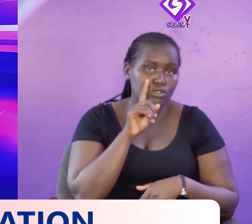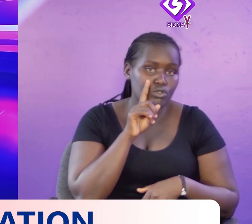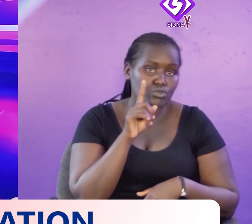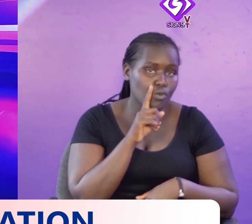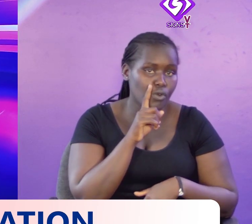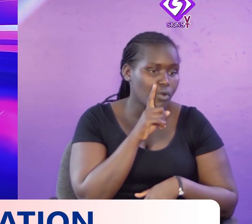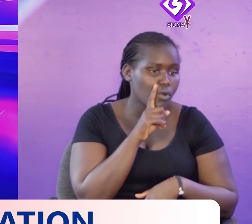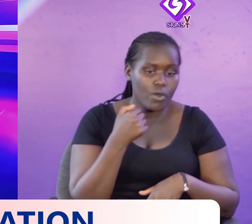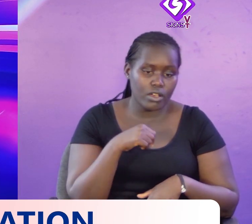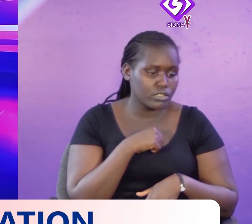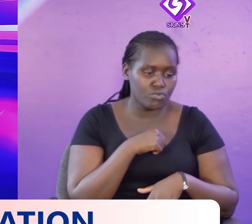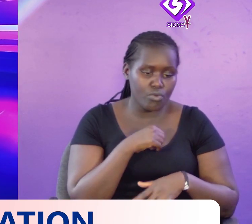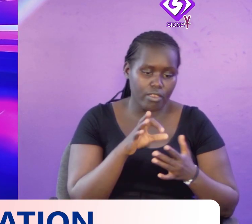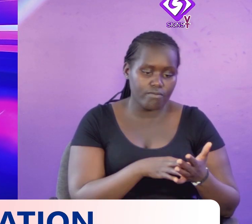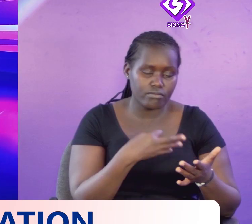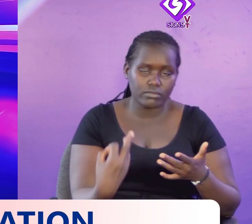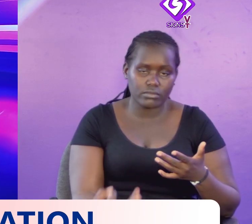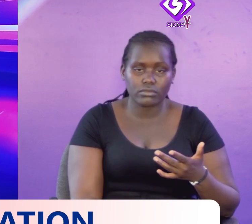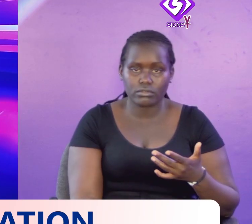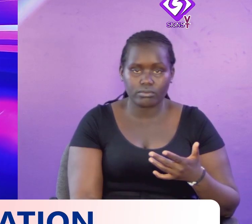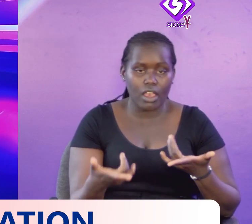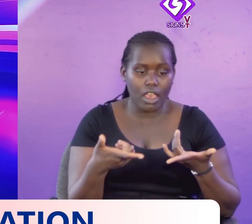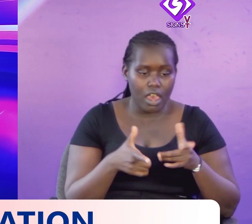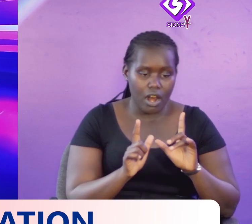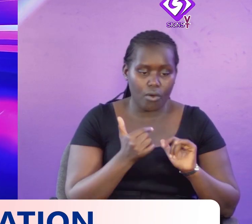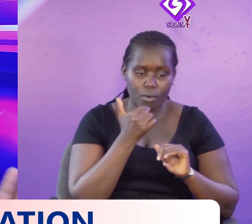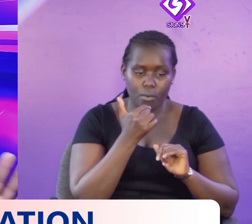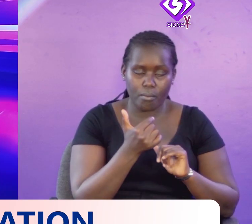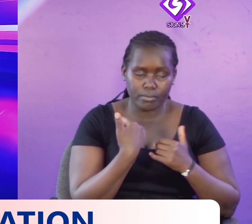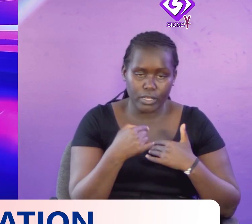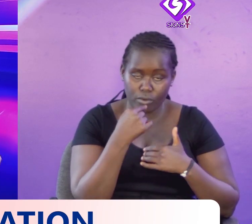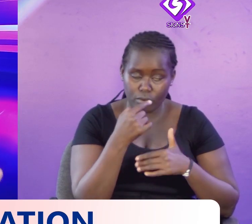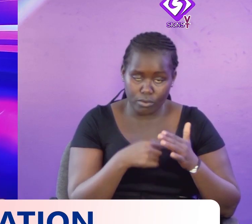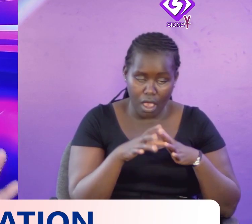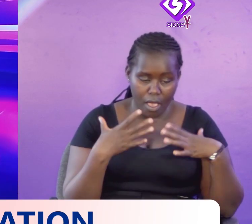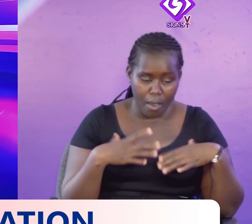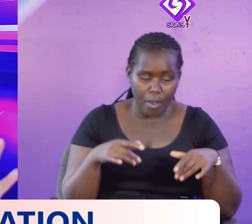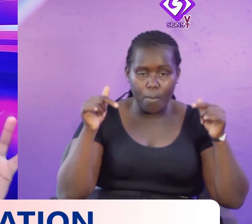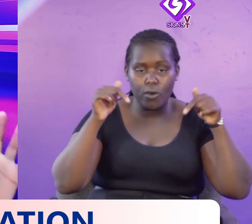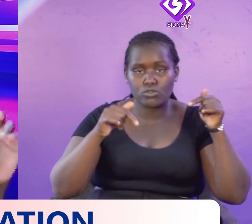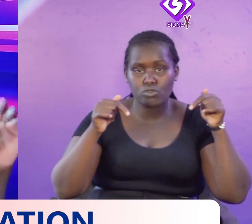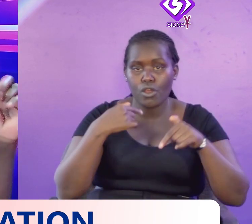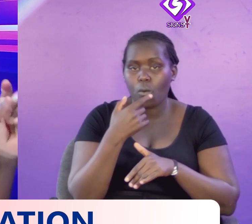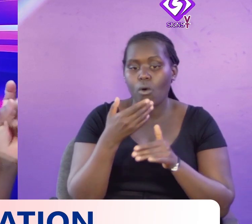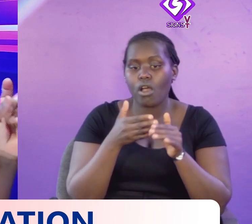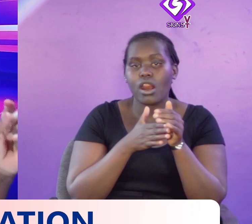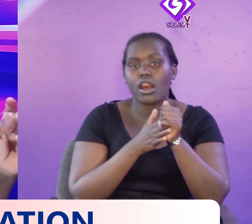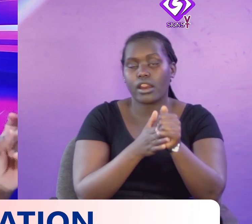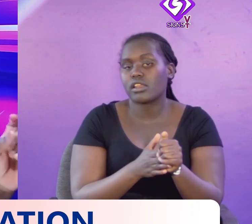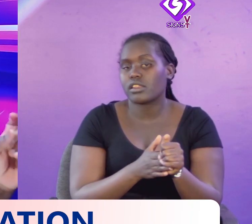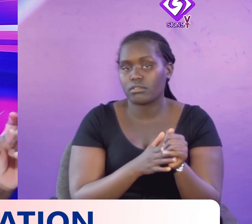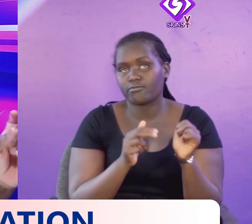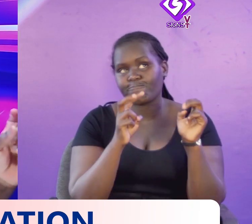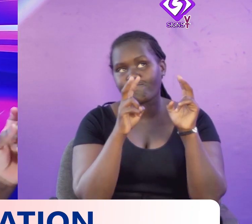yes, we are sinking. Let me tell you, the people today that are in leadership, in